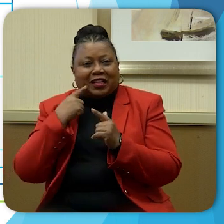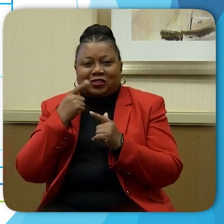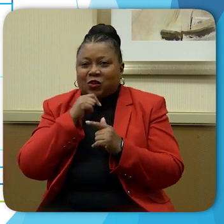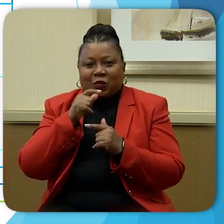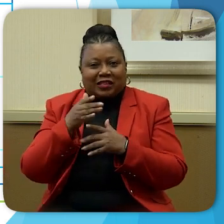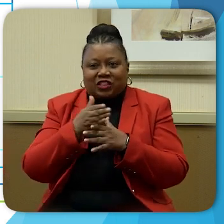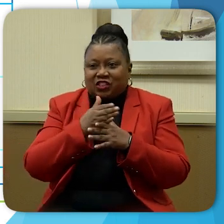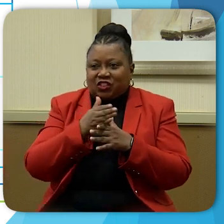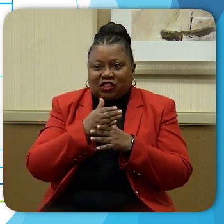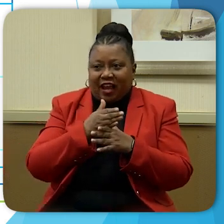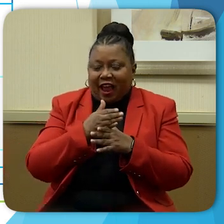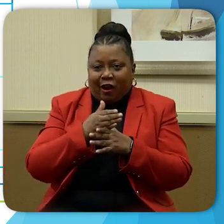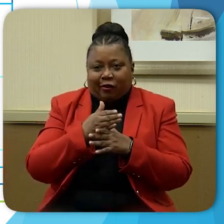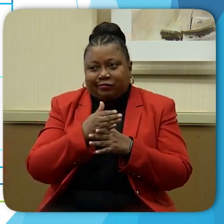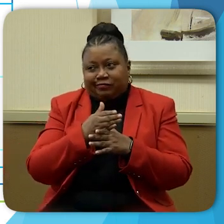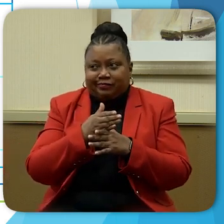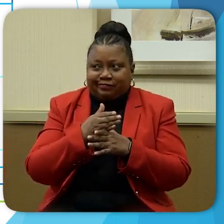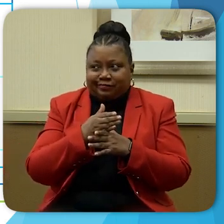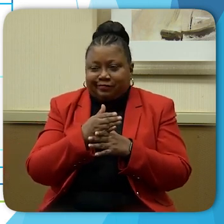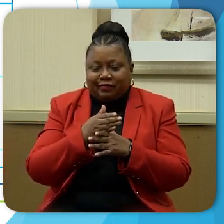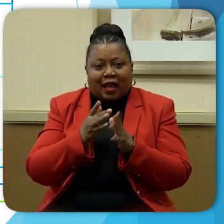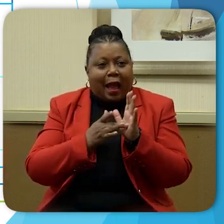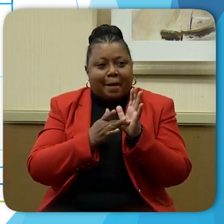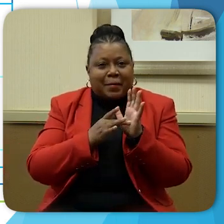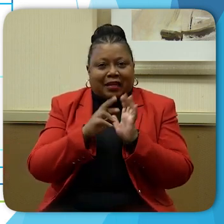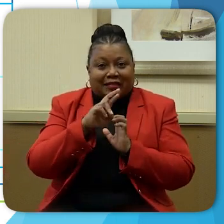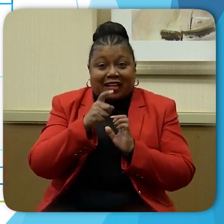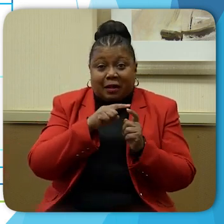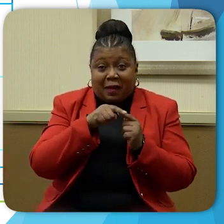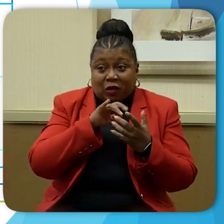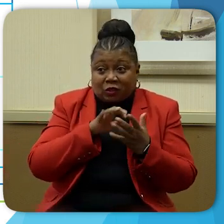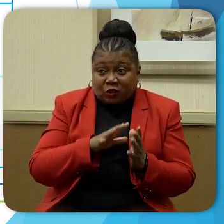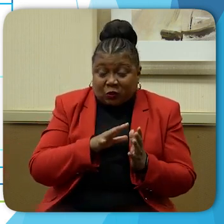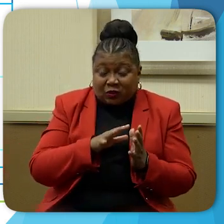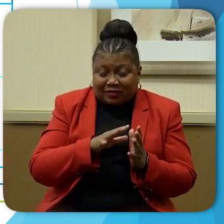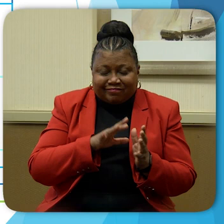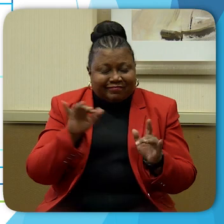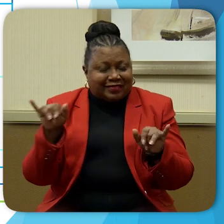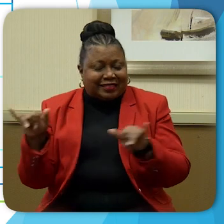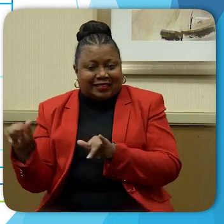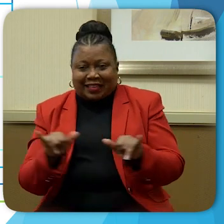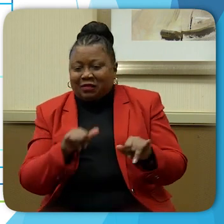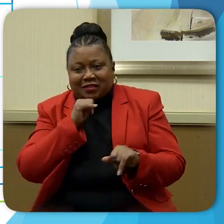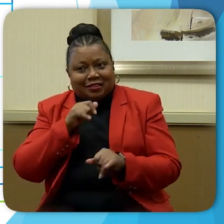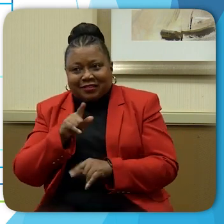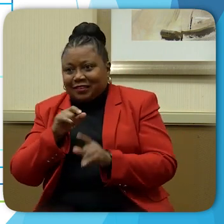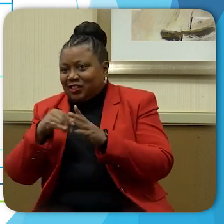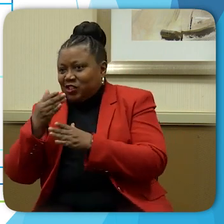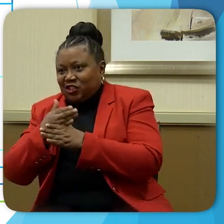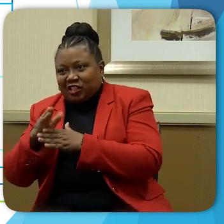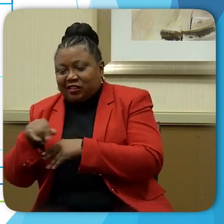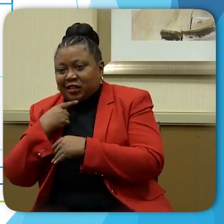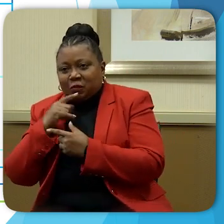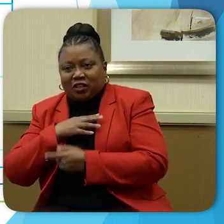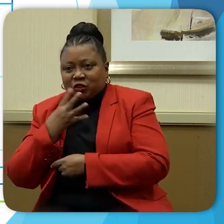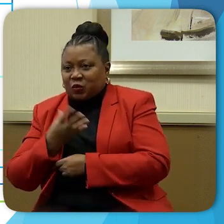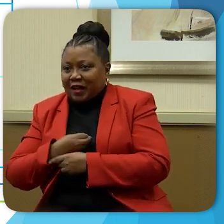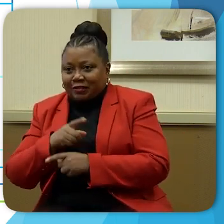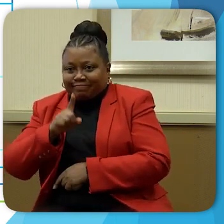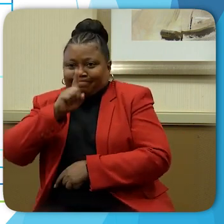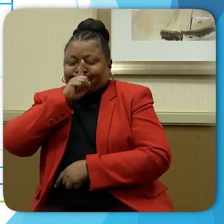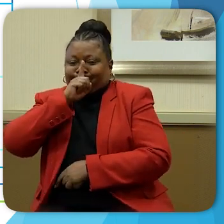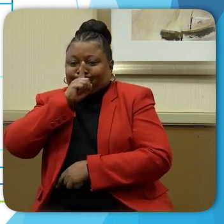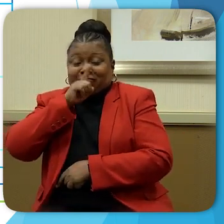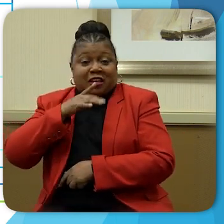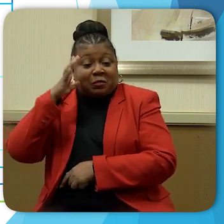you wouldn't share a medical diagnosis about a student, you also should not share that someone's trans. So if